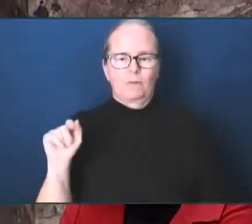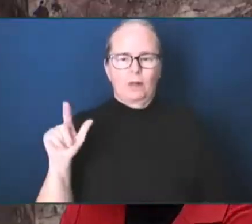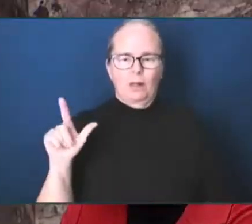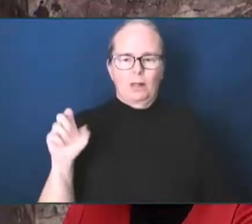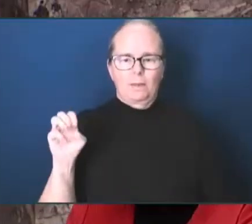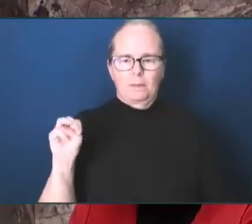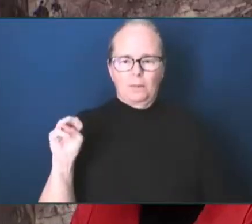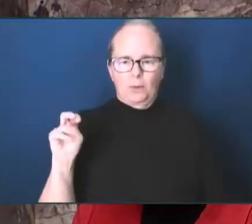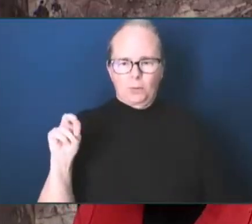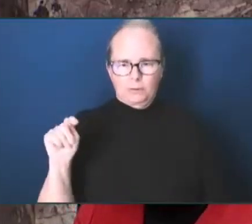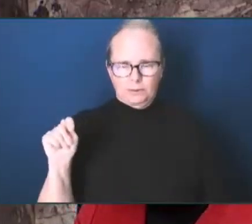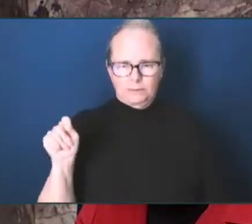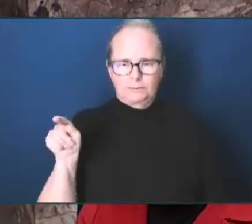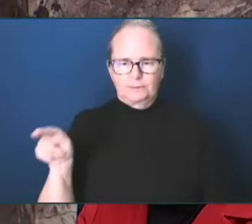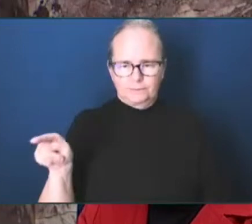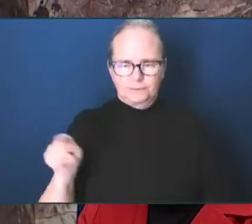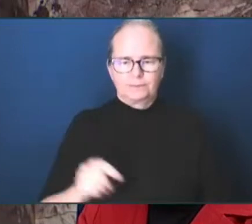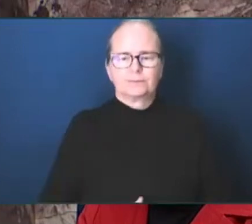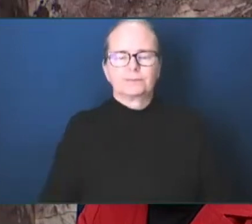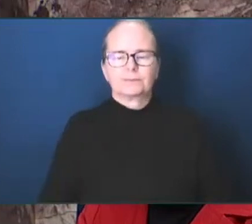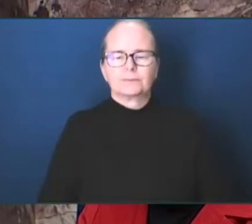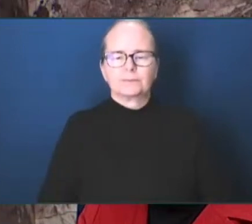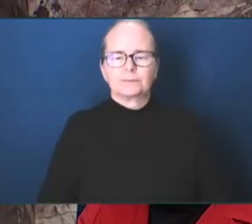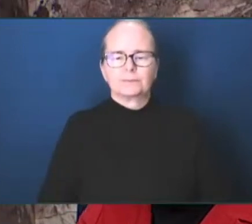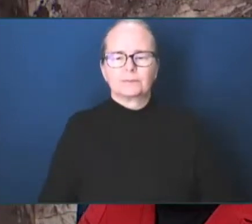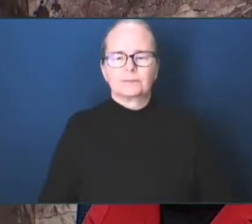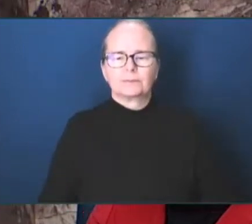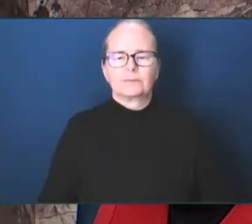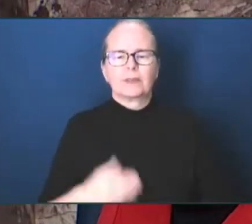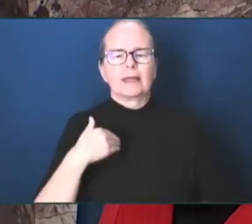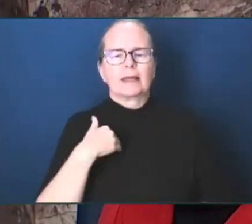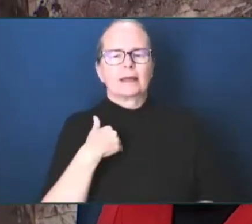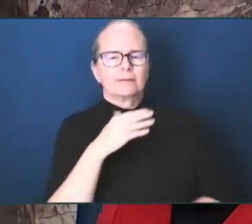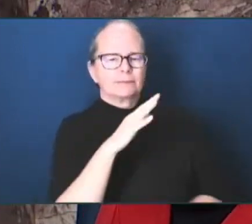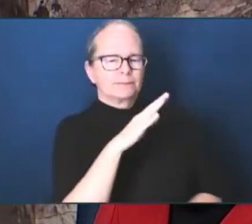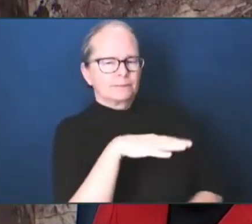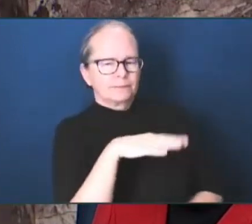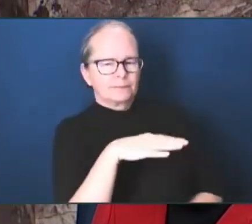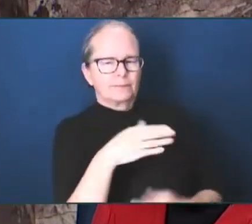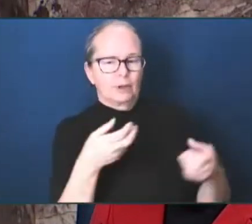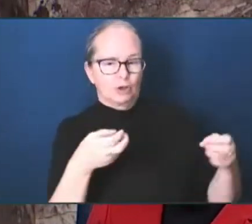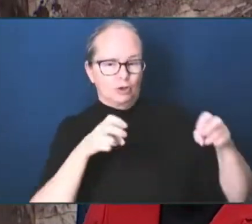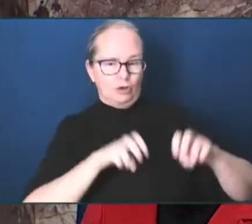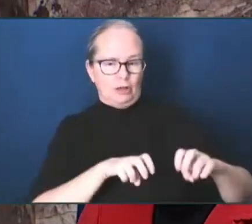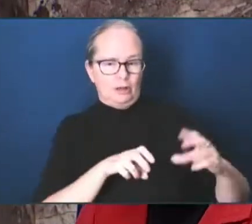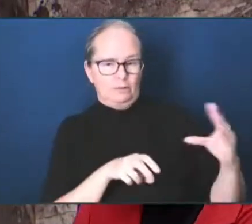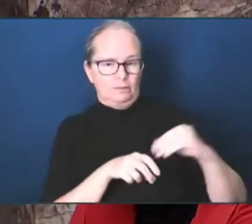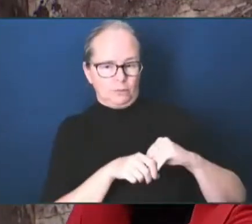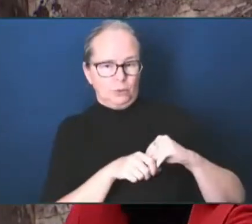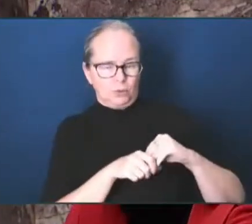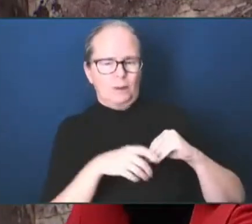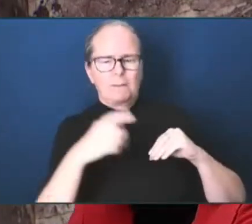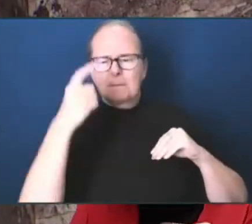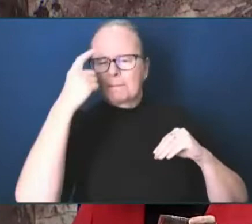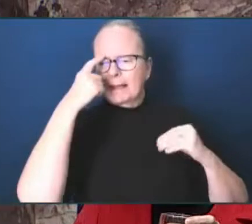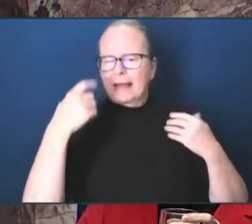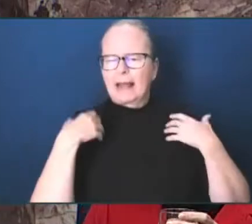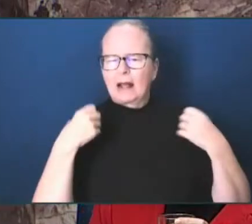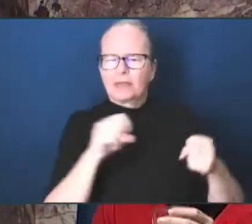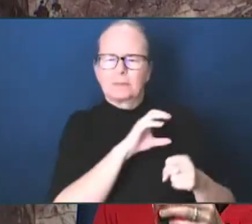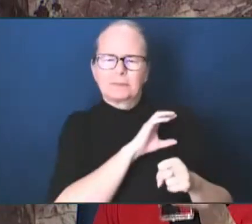Integrated police mental health car programs, which pair a police officer with a mental health nurse, are a